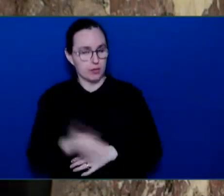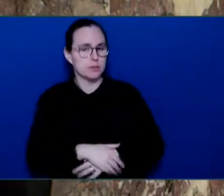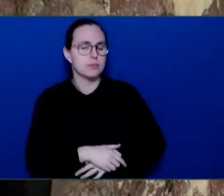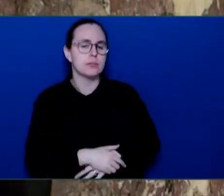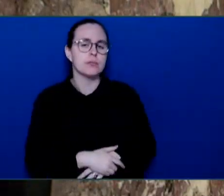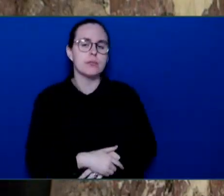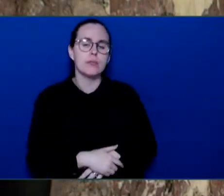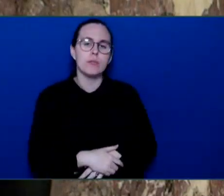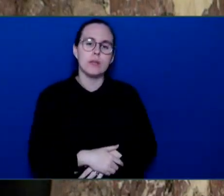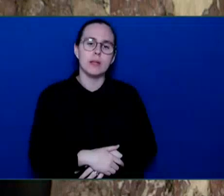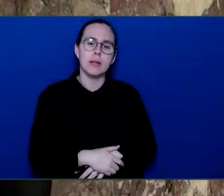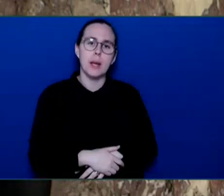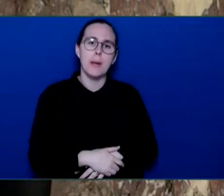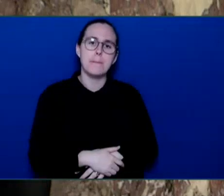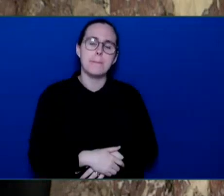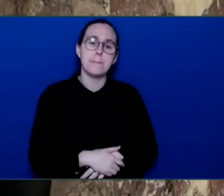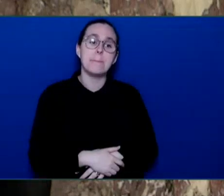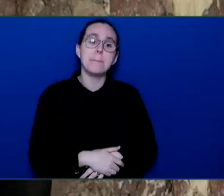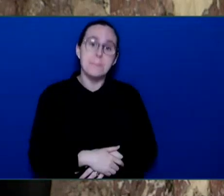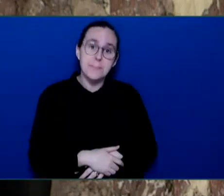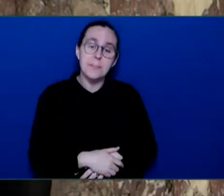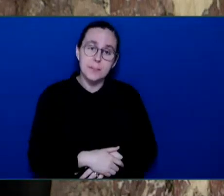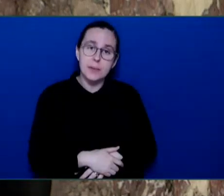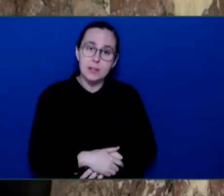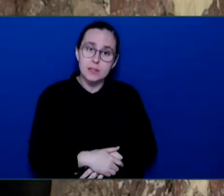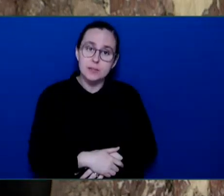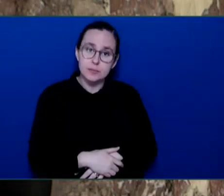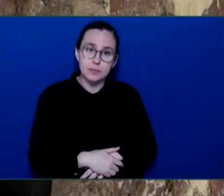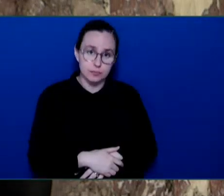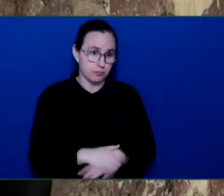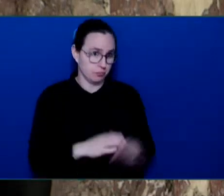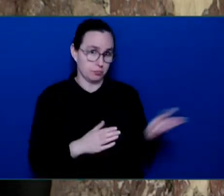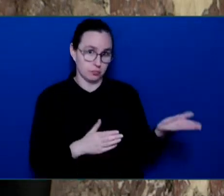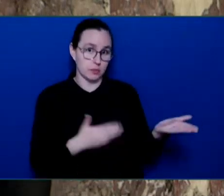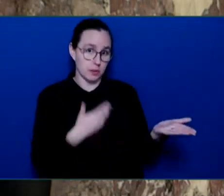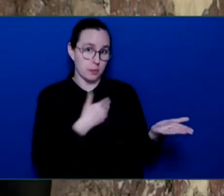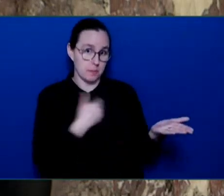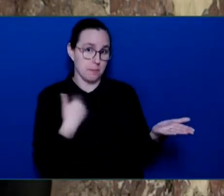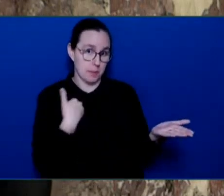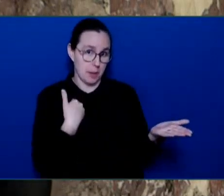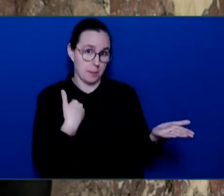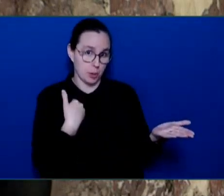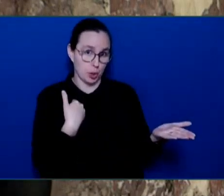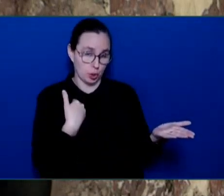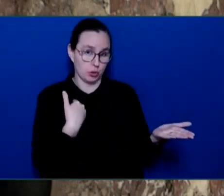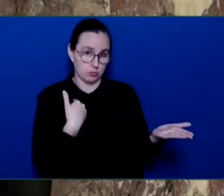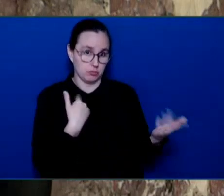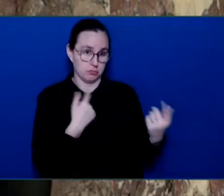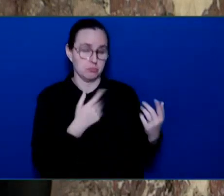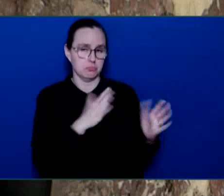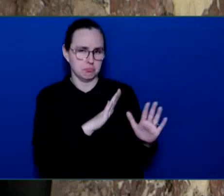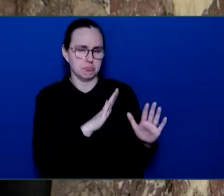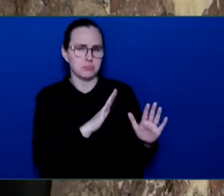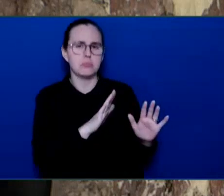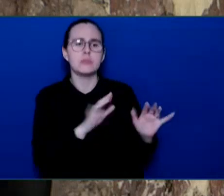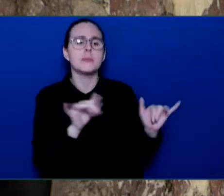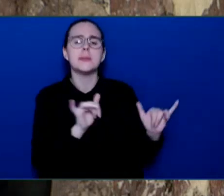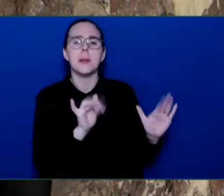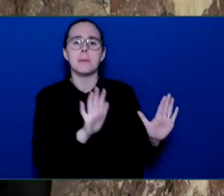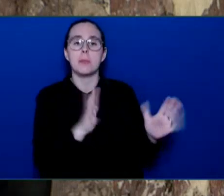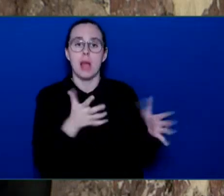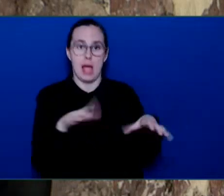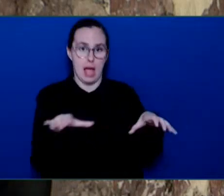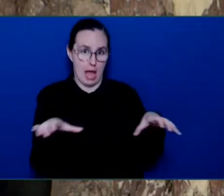like the Honourable Member, I find the actions which have been adjudicated in court and someone found